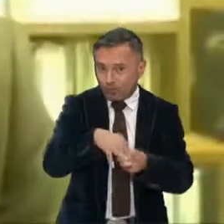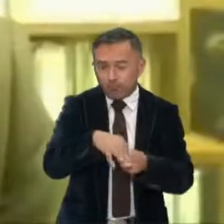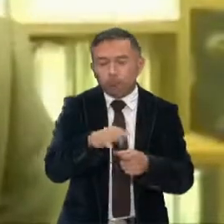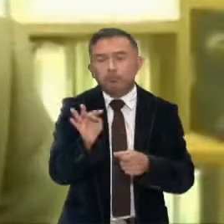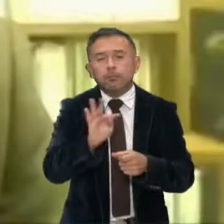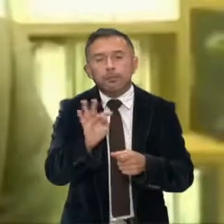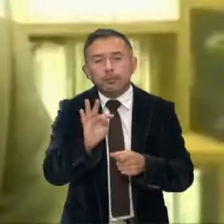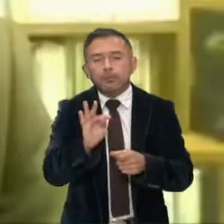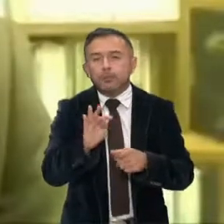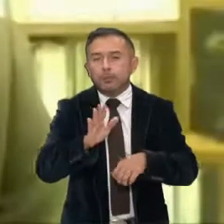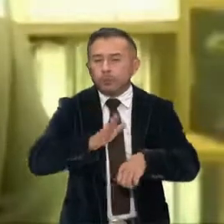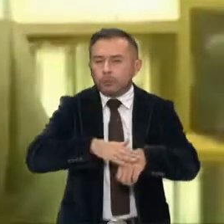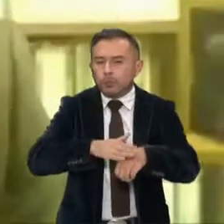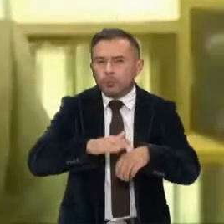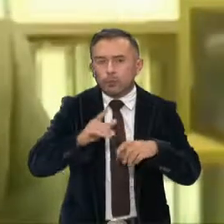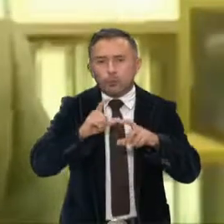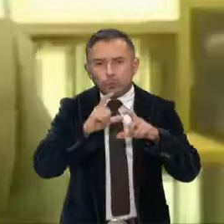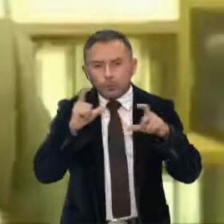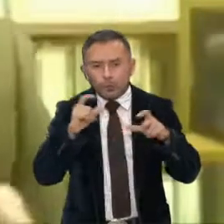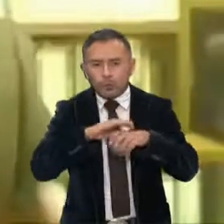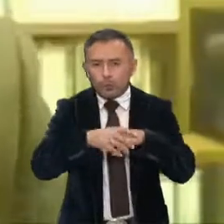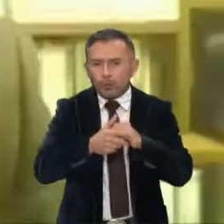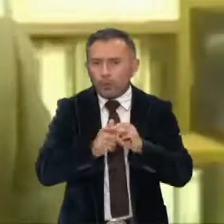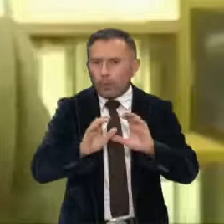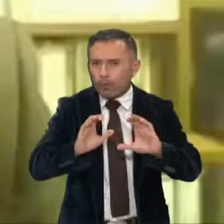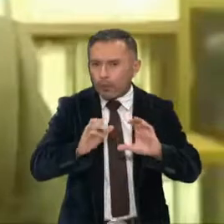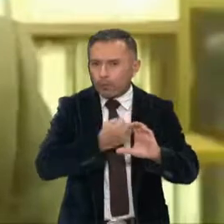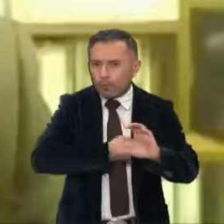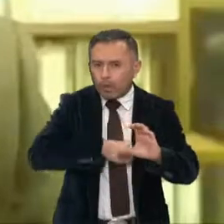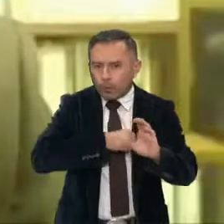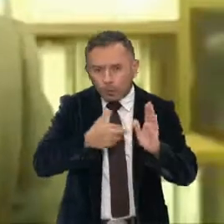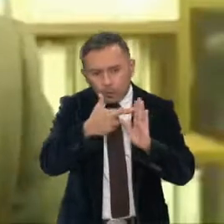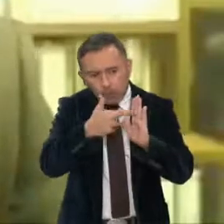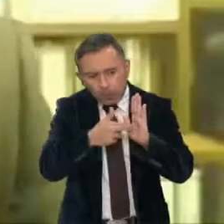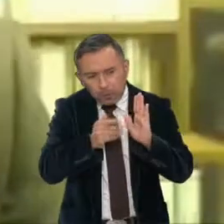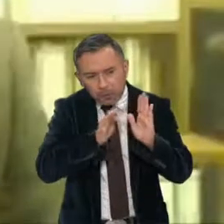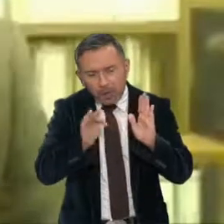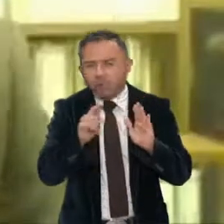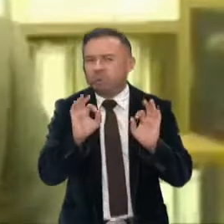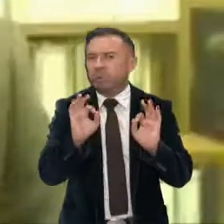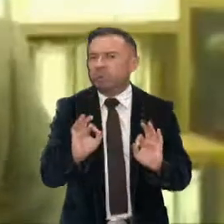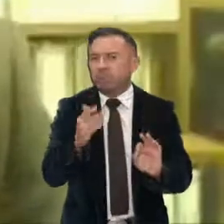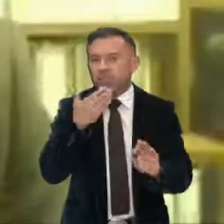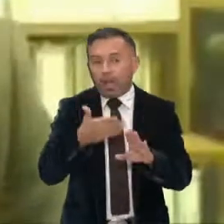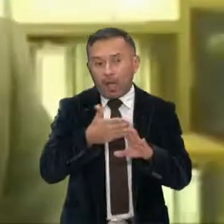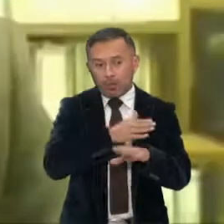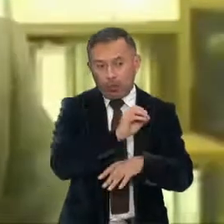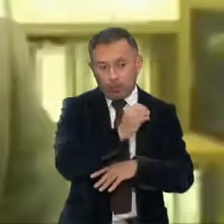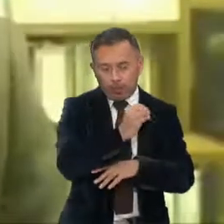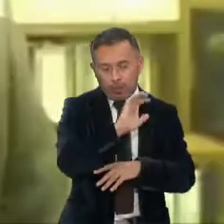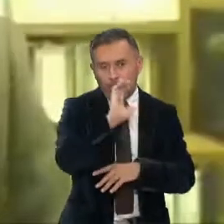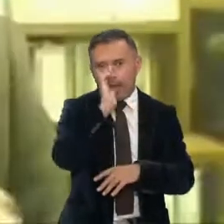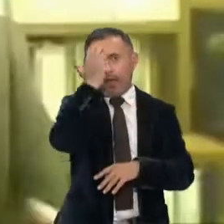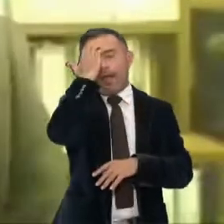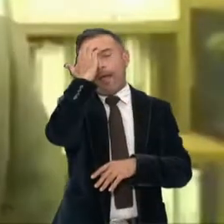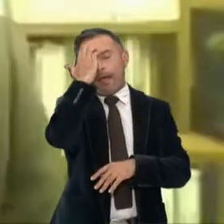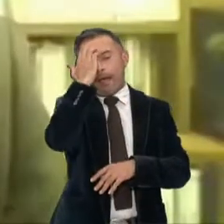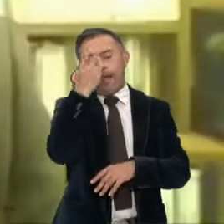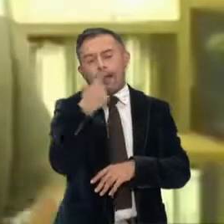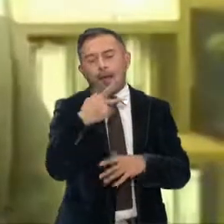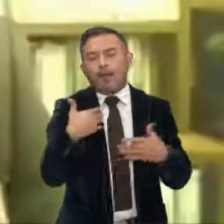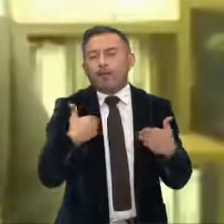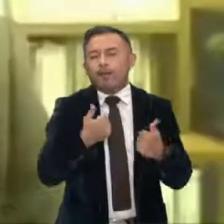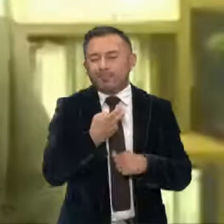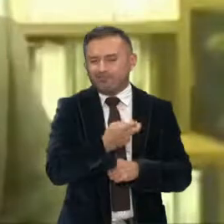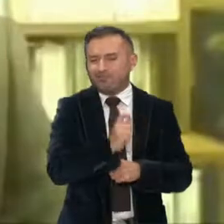electoral process with the proper protection measures. The experience in October was, from that point of view,